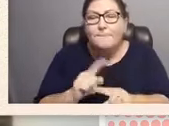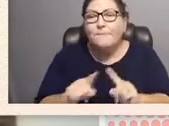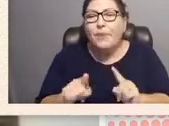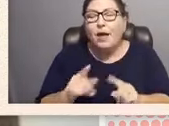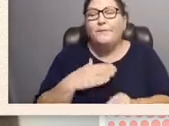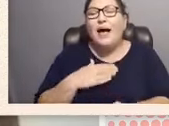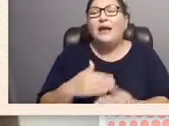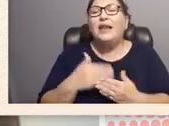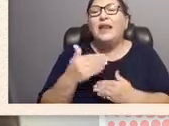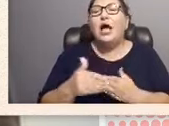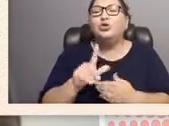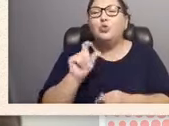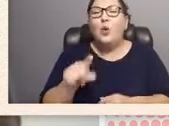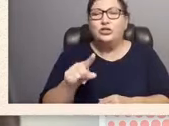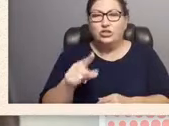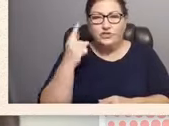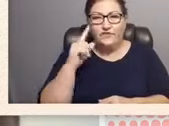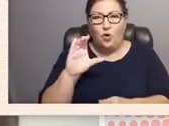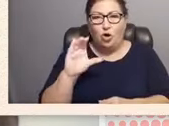to Christina.